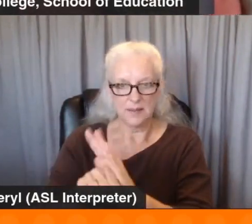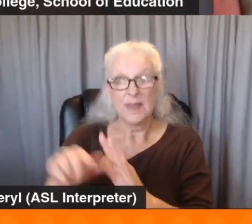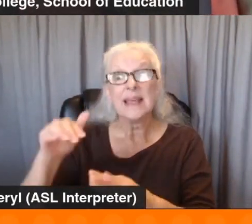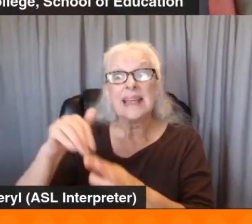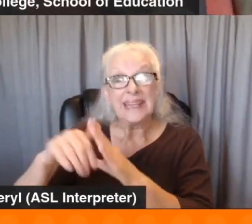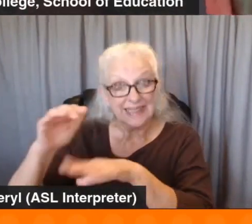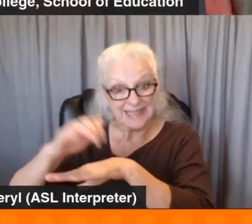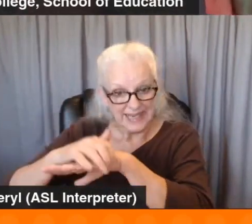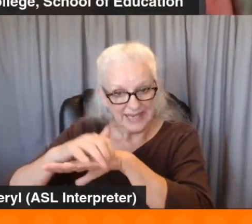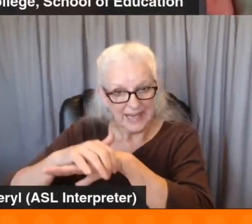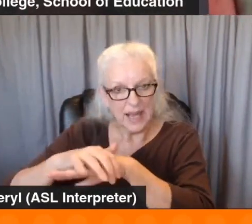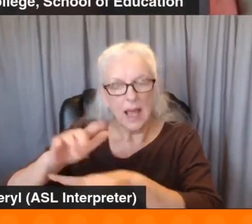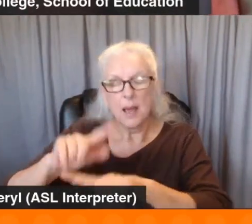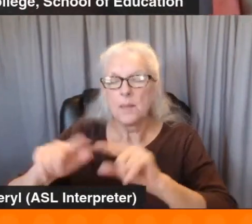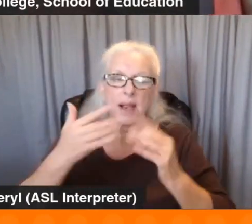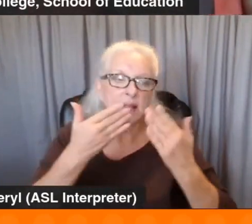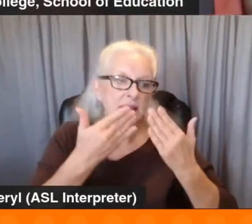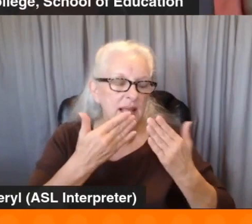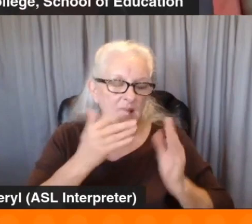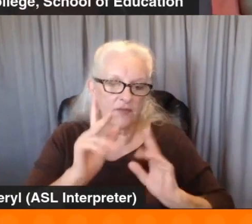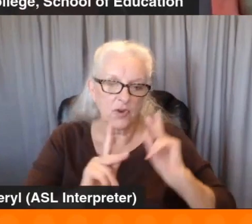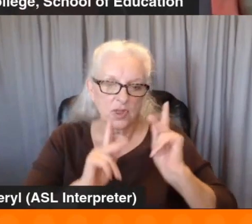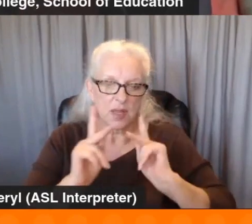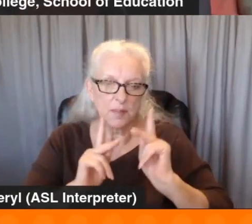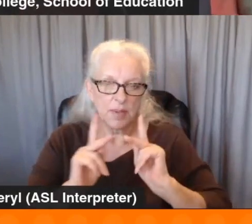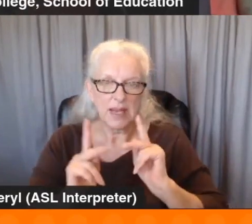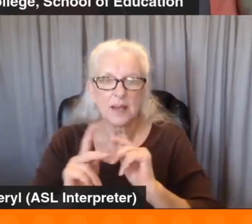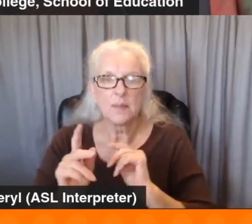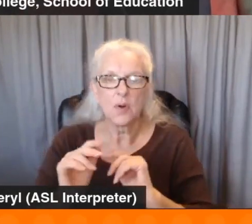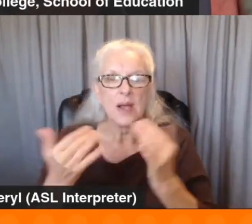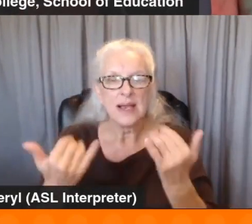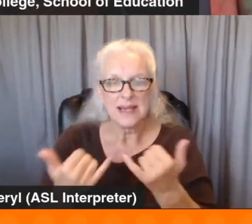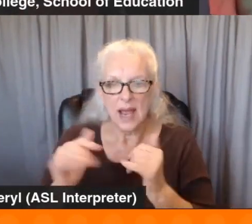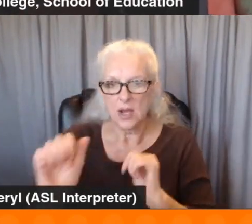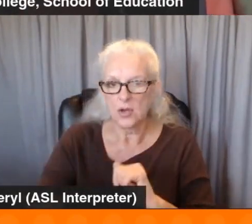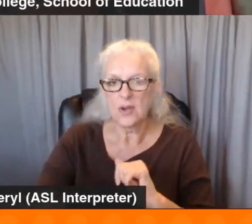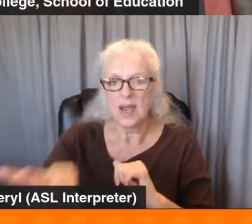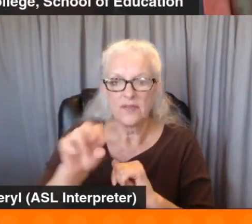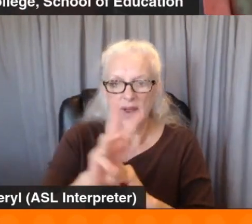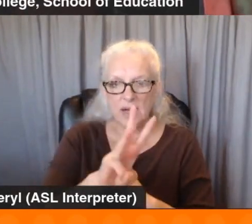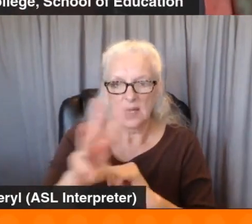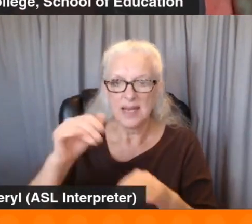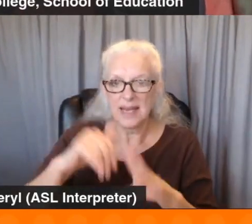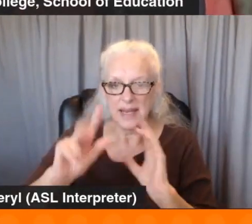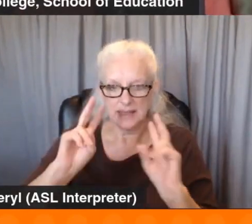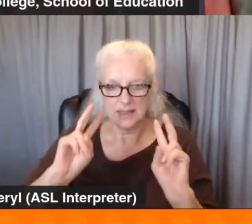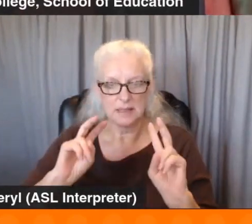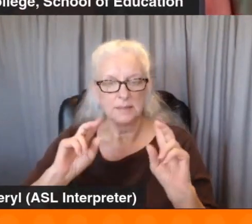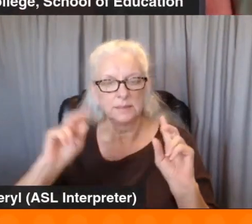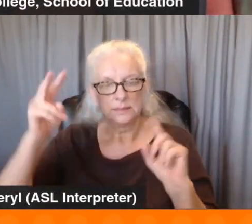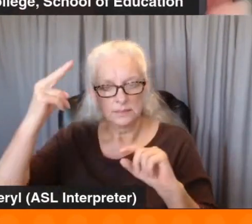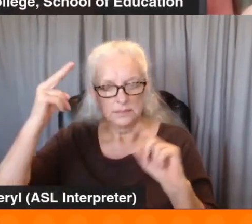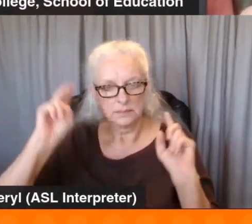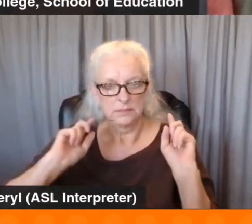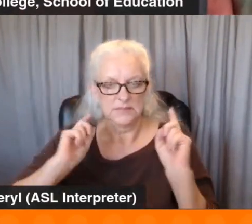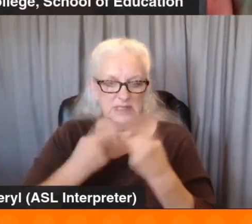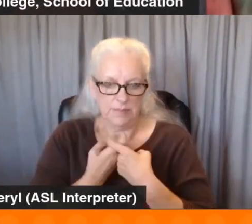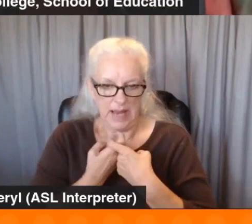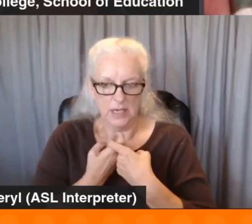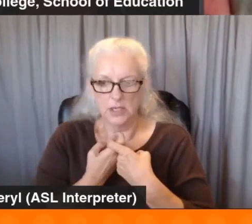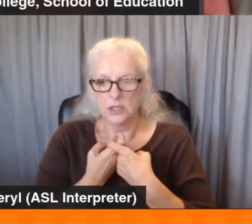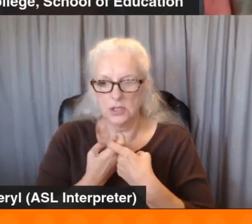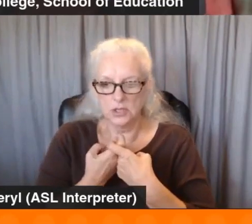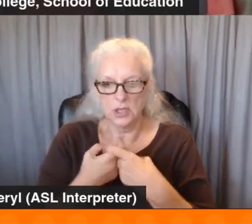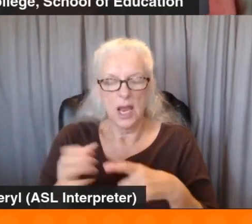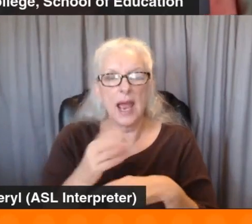but thanks to our colleagues and the Barkit Foundation, now you can also find it on the website in Spanish. And